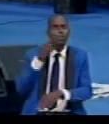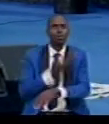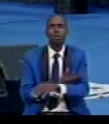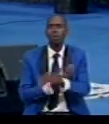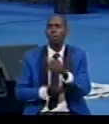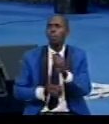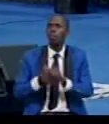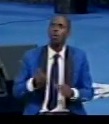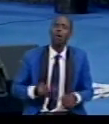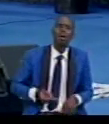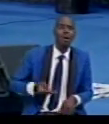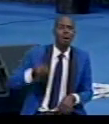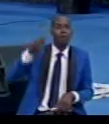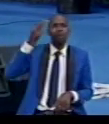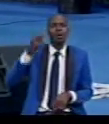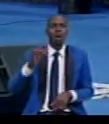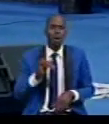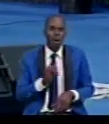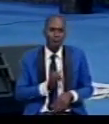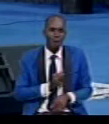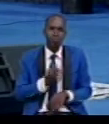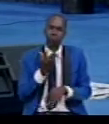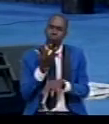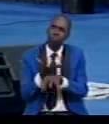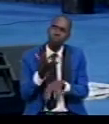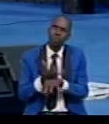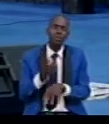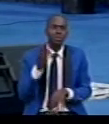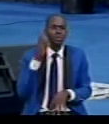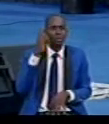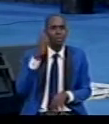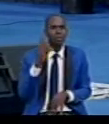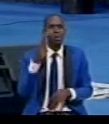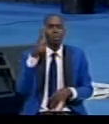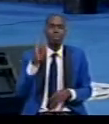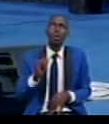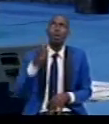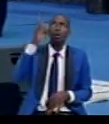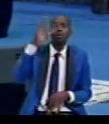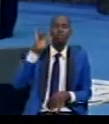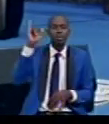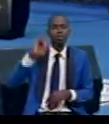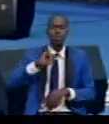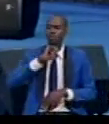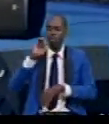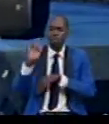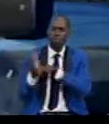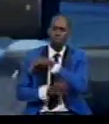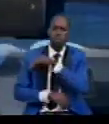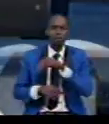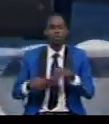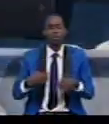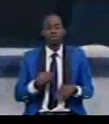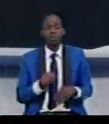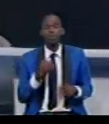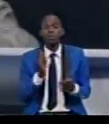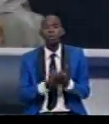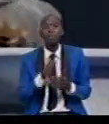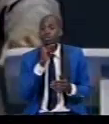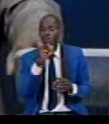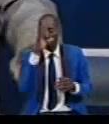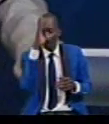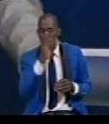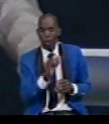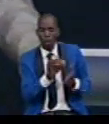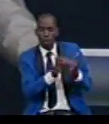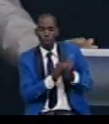thee that by God that thou torment me. No, that's not the man, that's the devil. I pray you